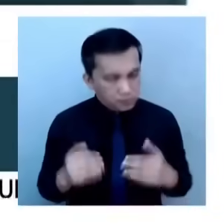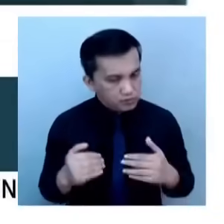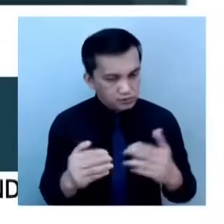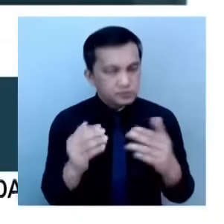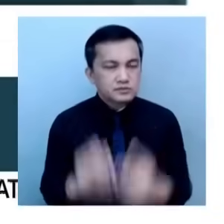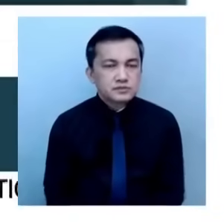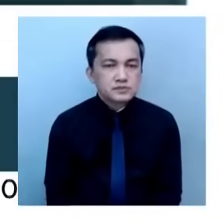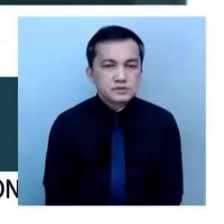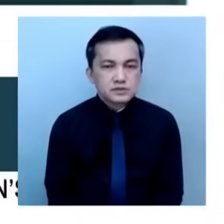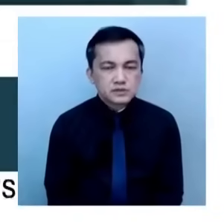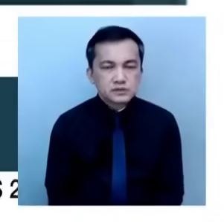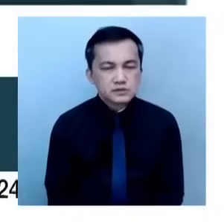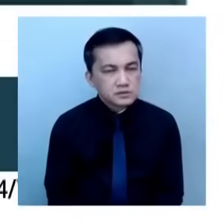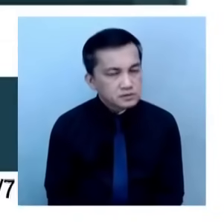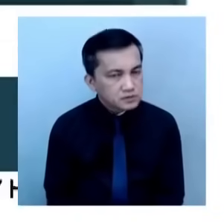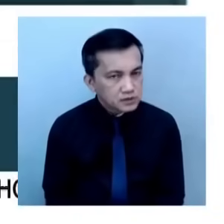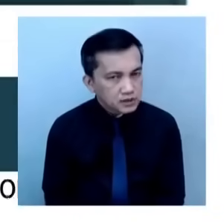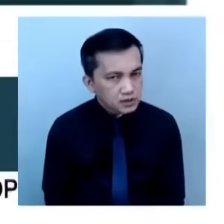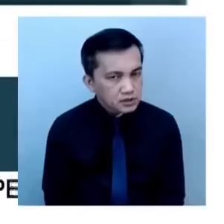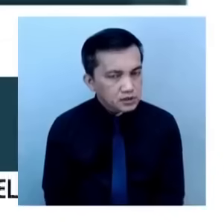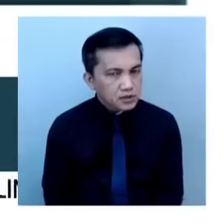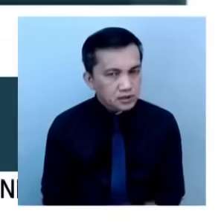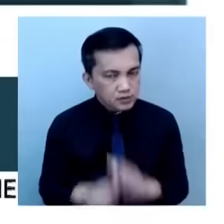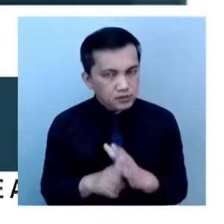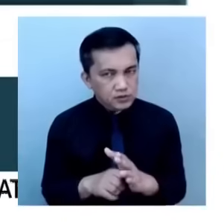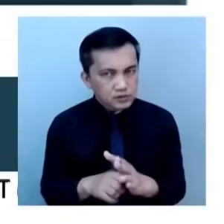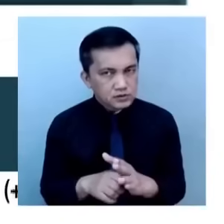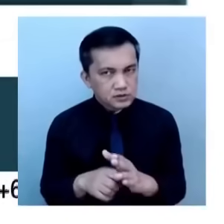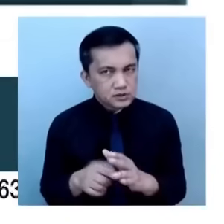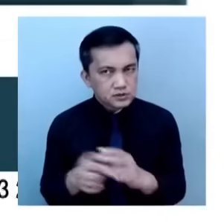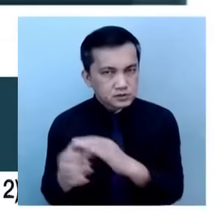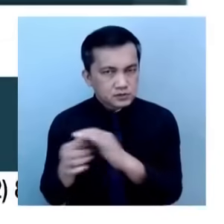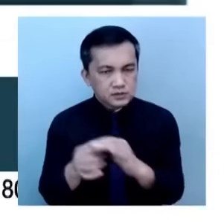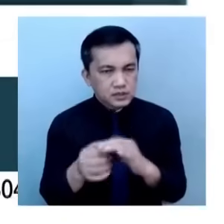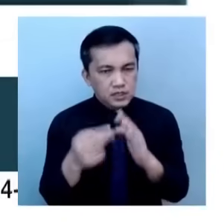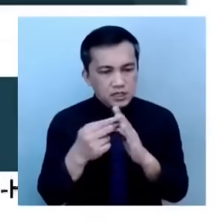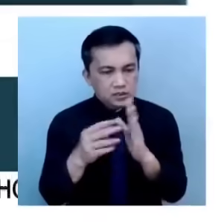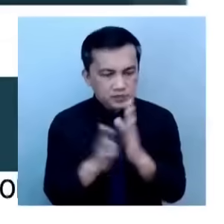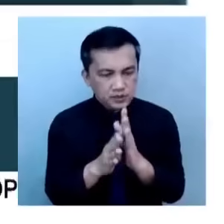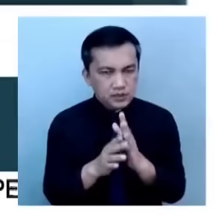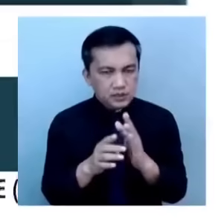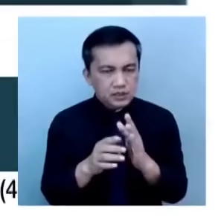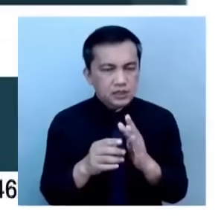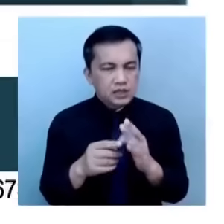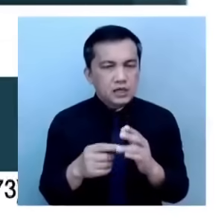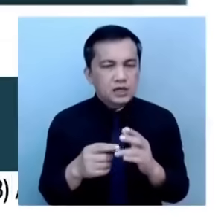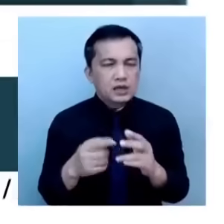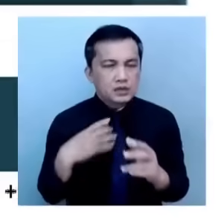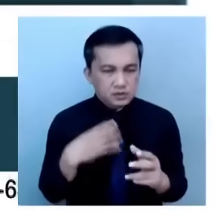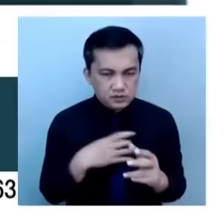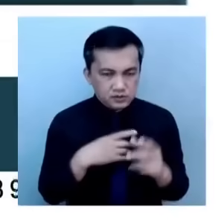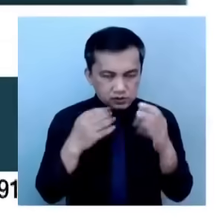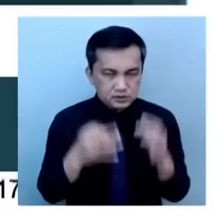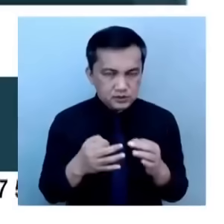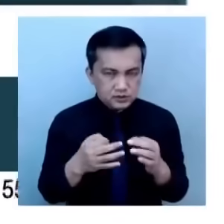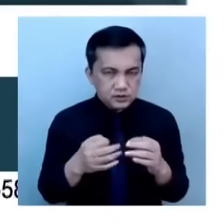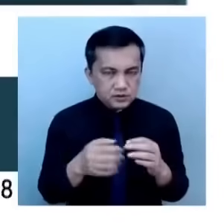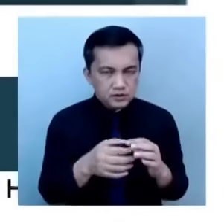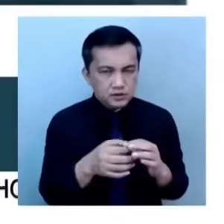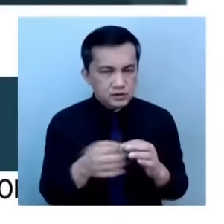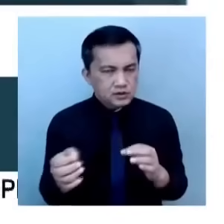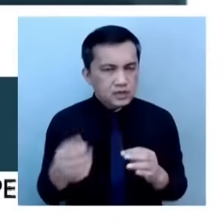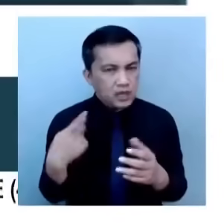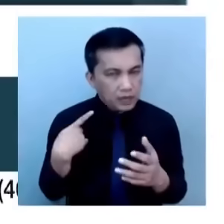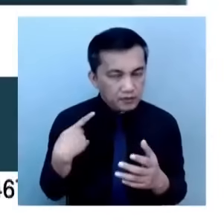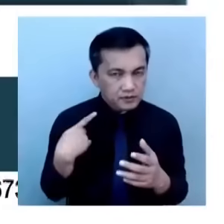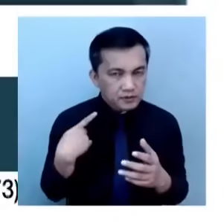they are confronted, let's say, with a House bill or a House resolution pertaining to the stripping away of such